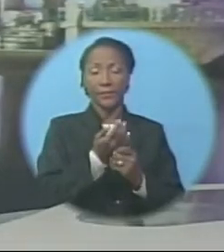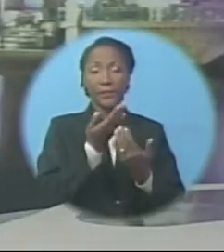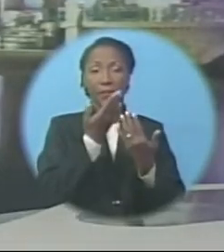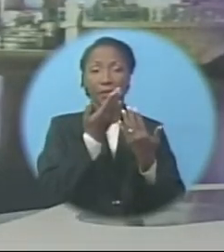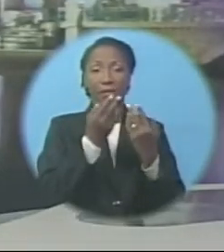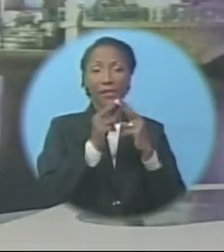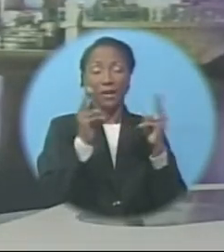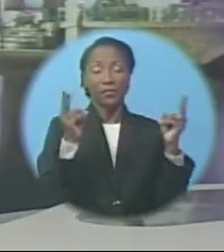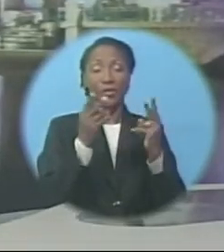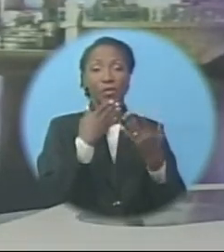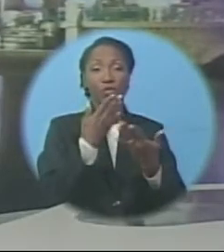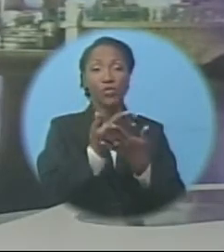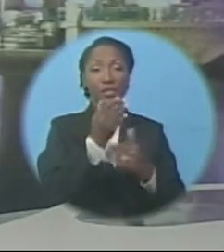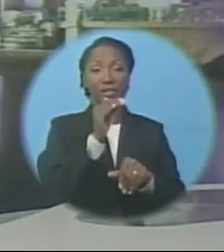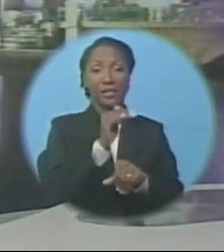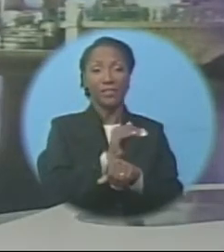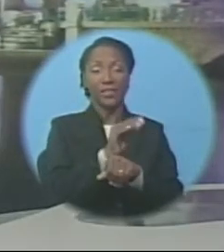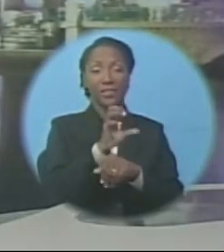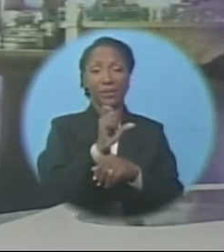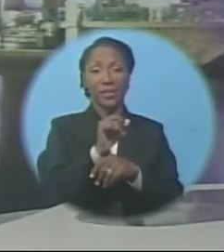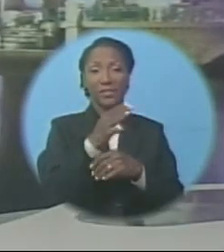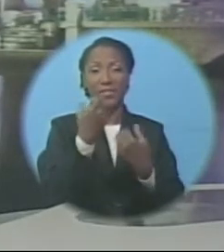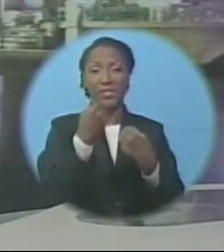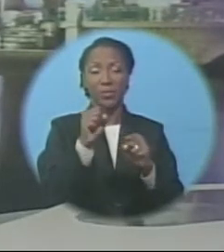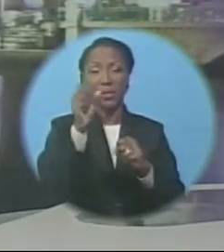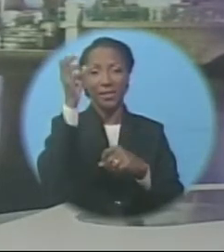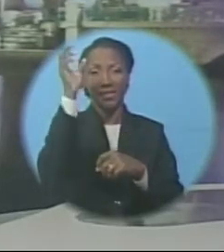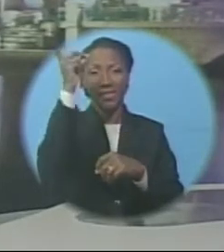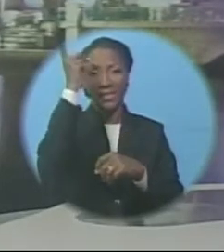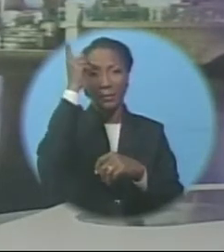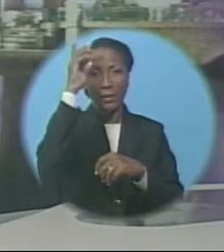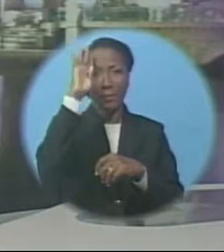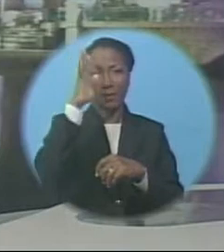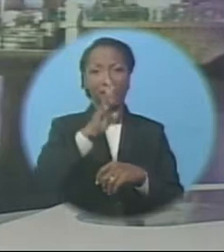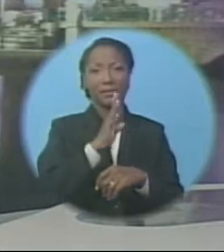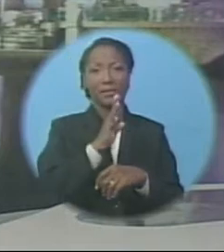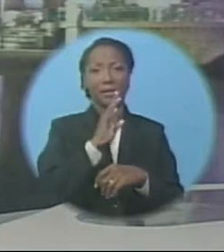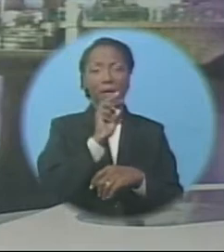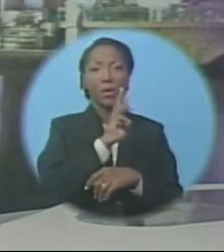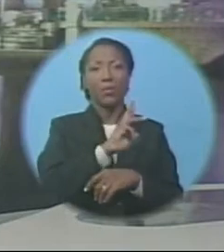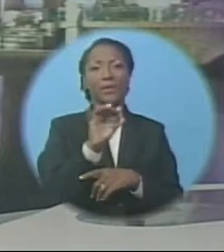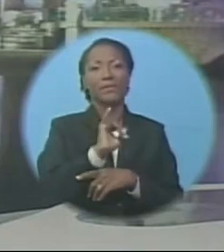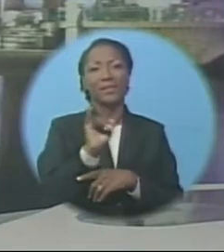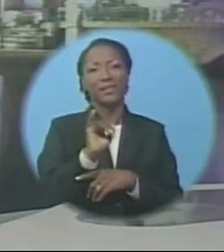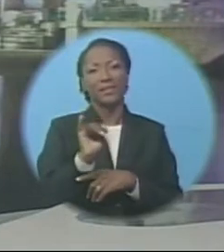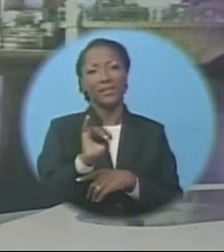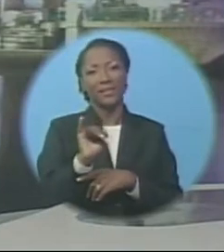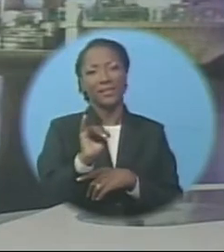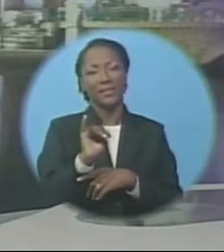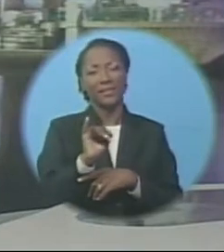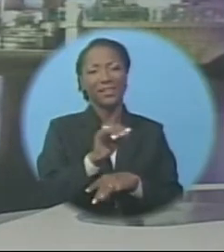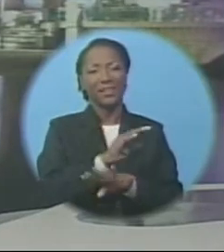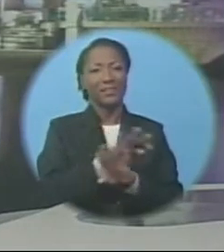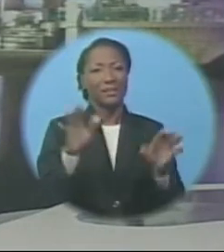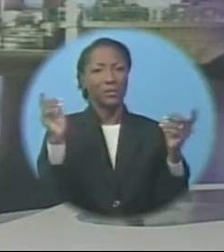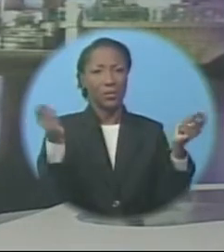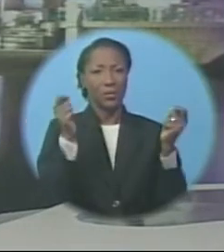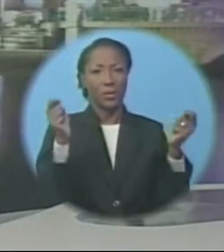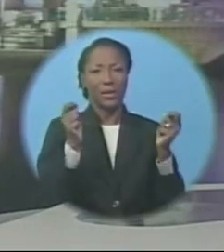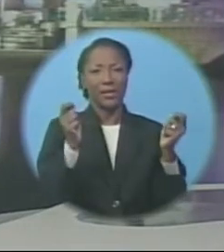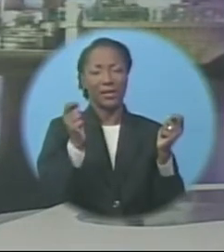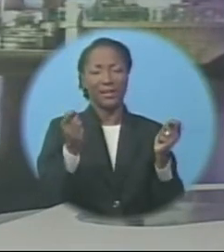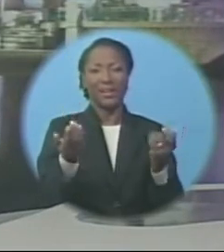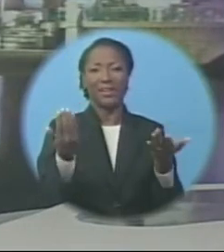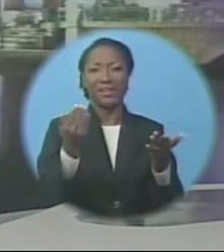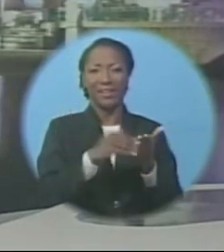Very good evening to you with the Cbc Sports News. I'm Damien Best. Well, West Indies have failed to get over the line once more as they went